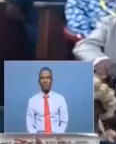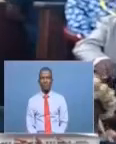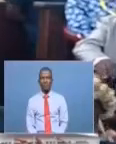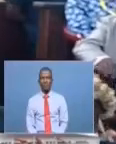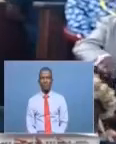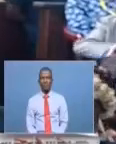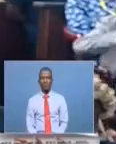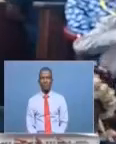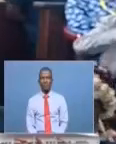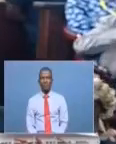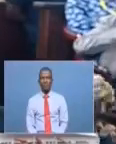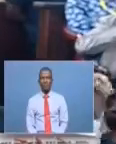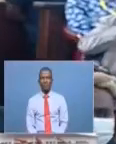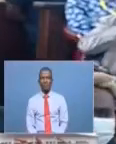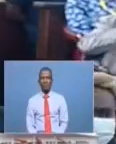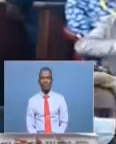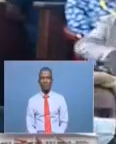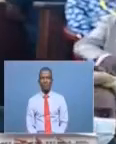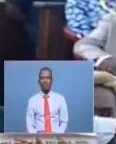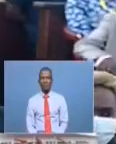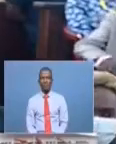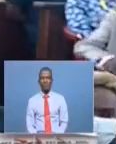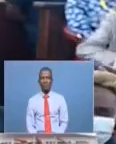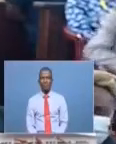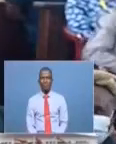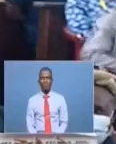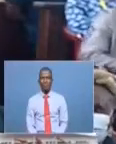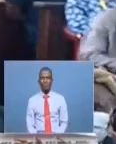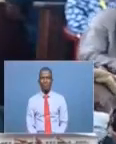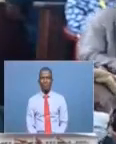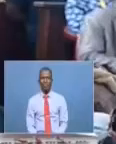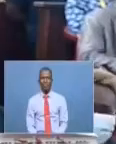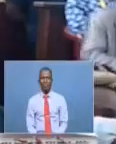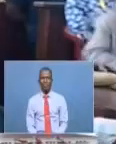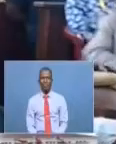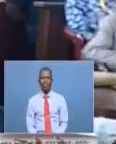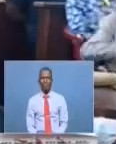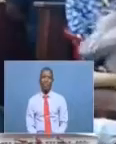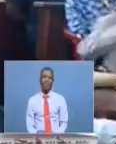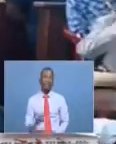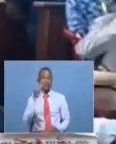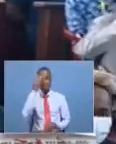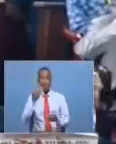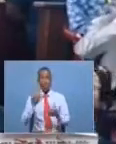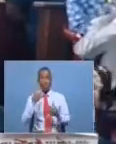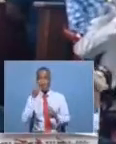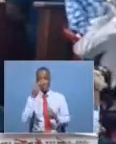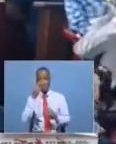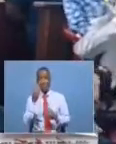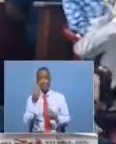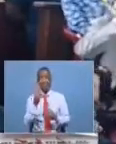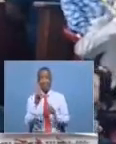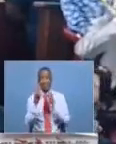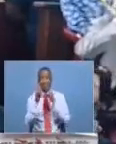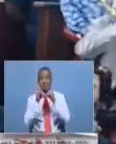officials in court, so we have to be very careful on these matters. But my lord,